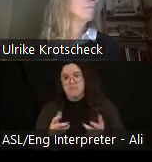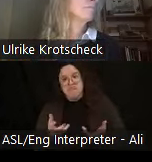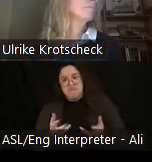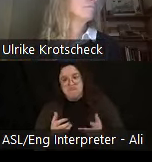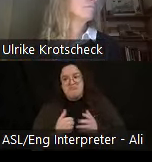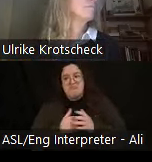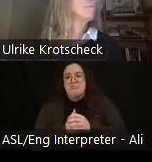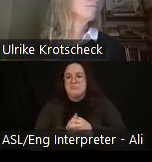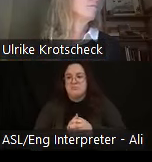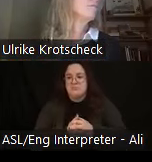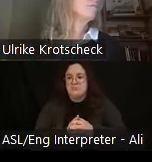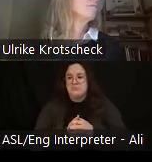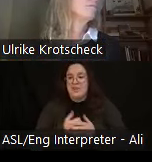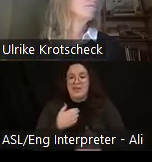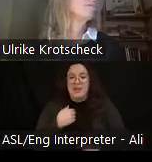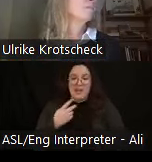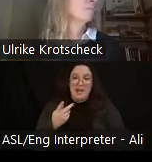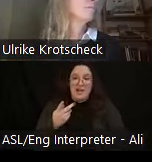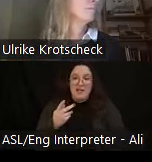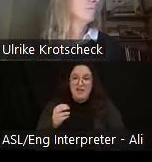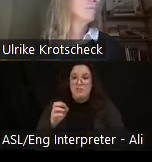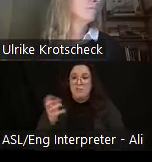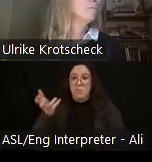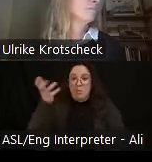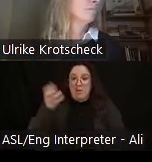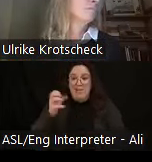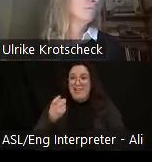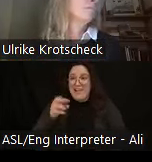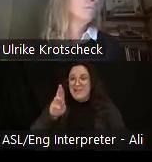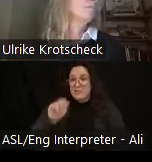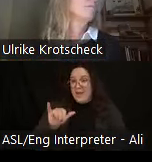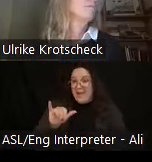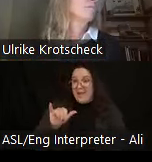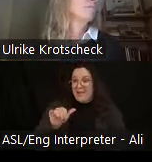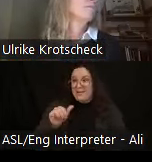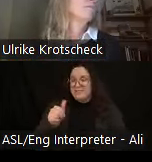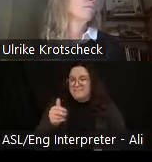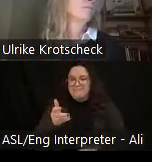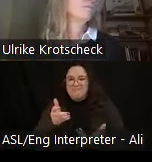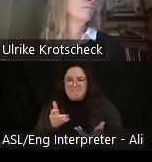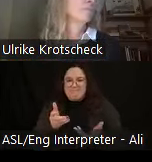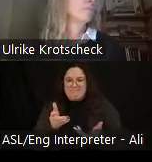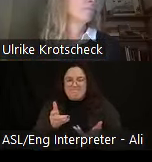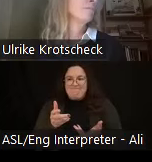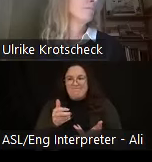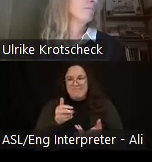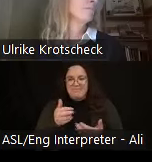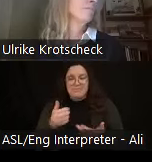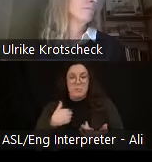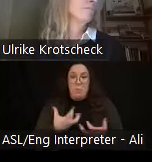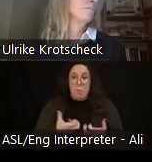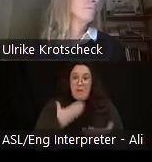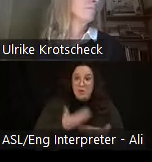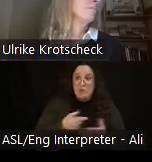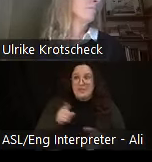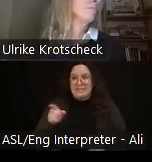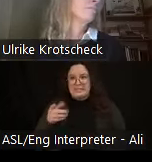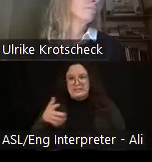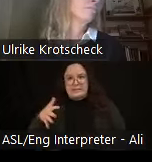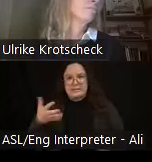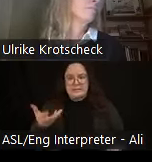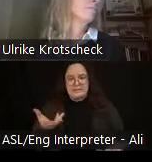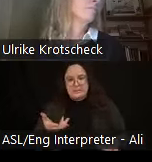example, portable X-ray fluorescence, is not going to be as useful as we'd like for differentiating what I imagine the